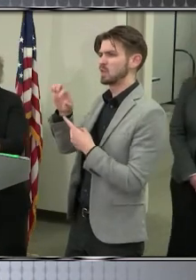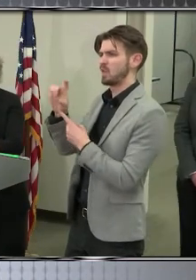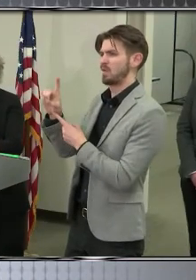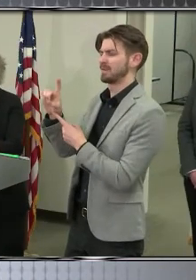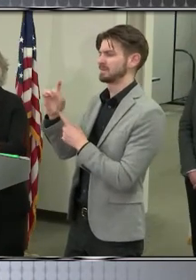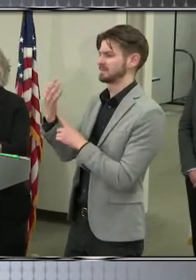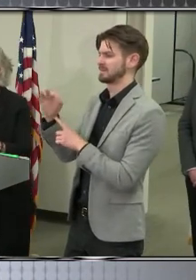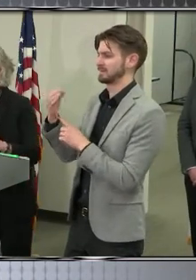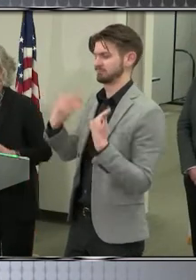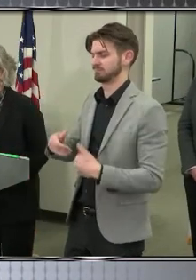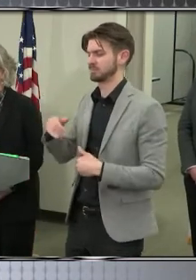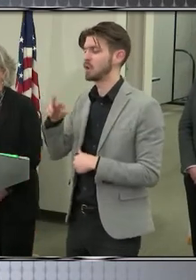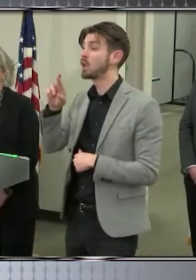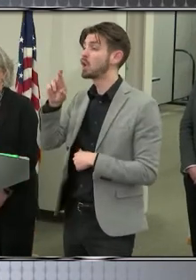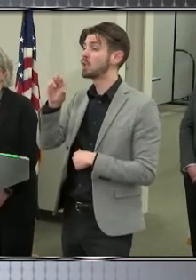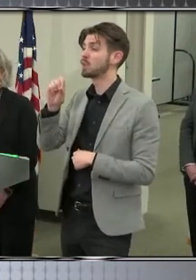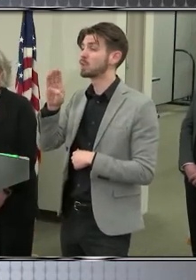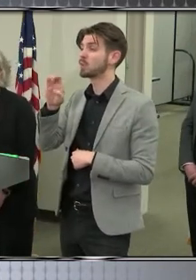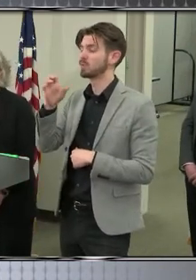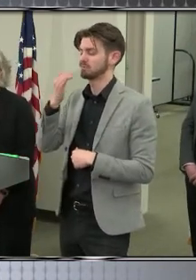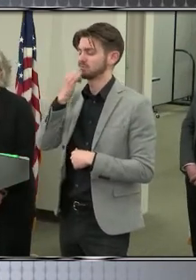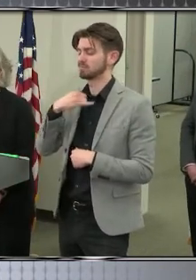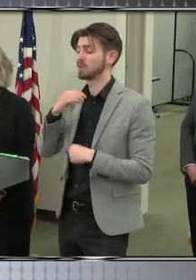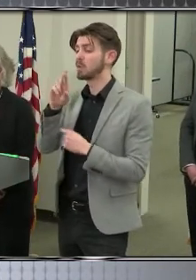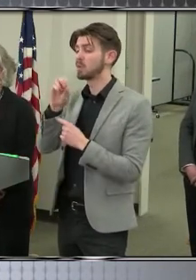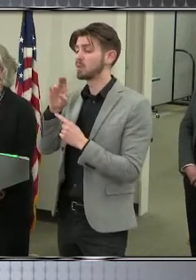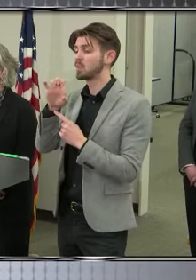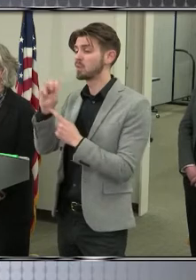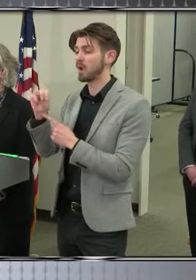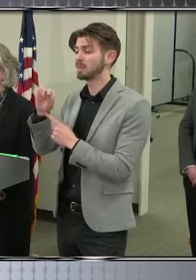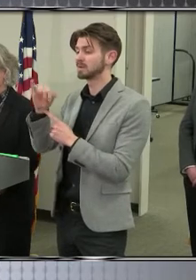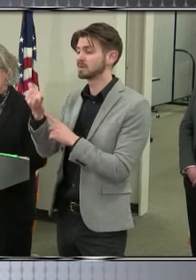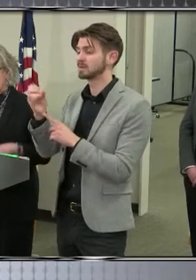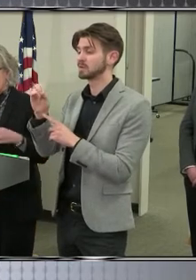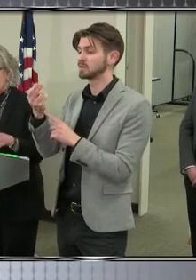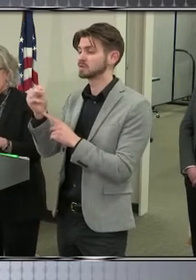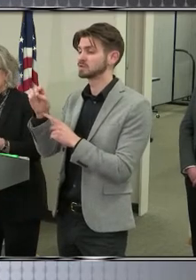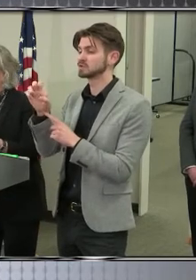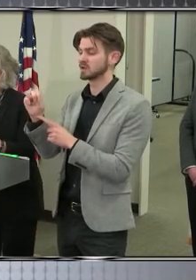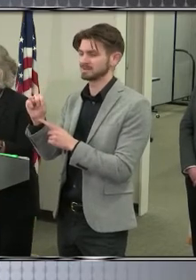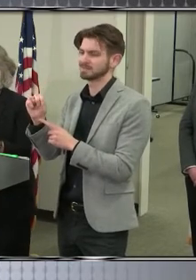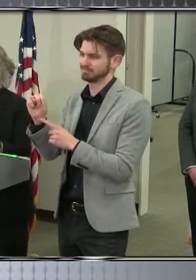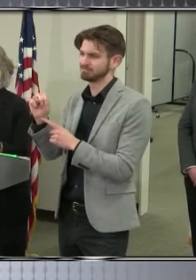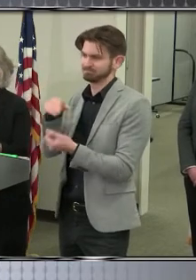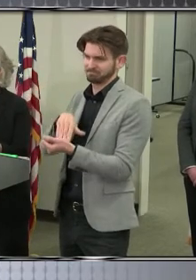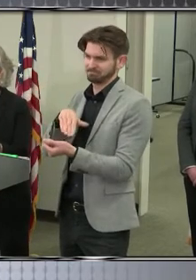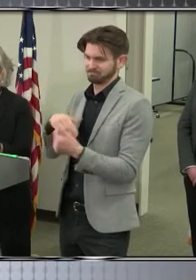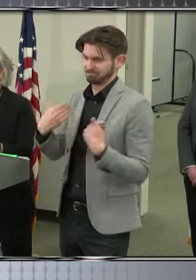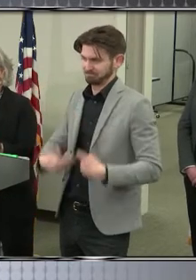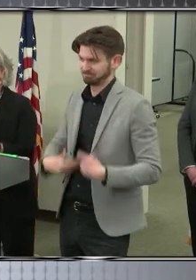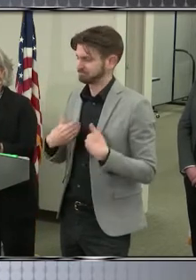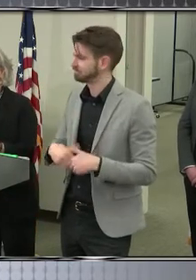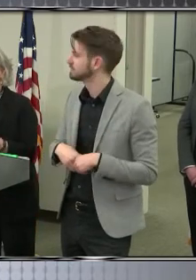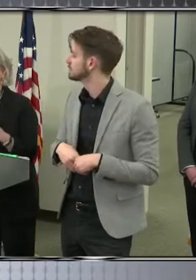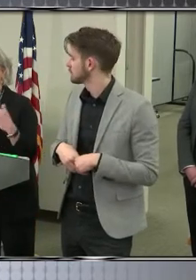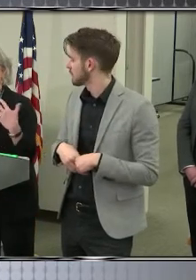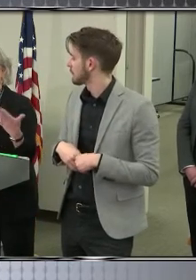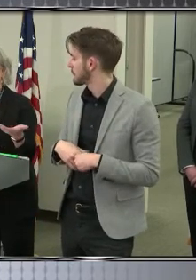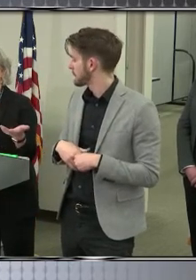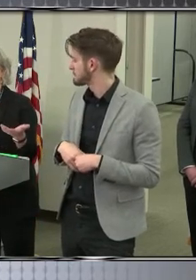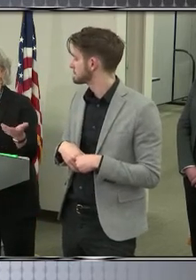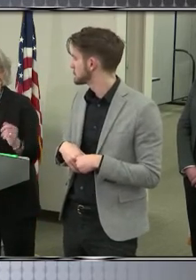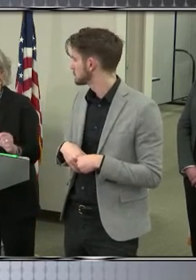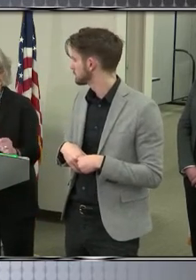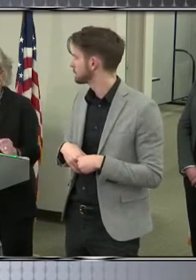Good morning. I'm Dr. Robin Johnson, medical director of El Paso County Public Health. And what I'd like to start with, which is probably